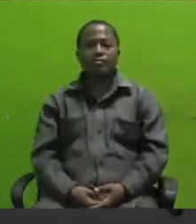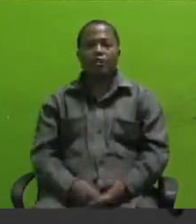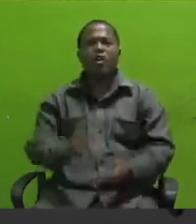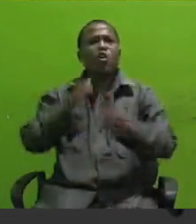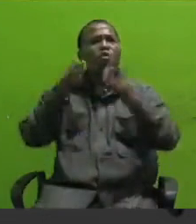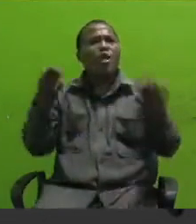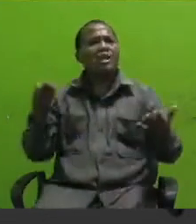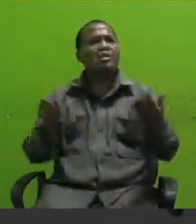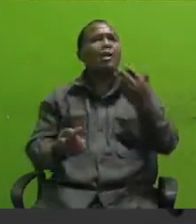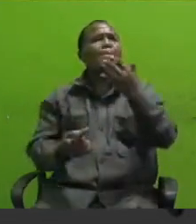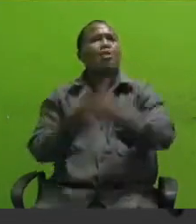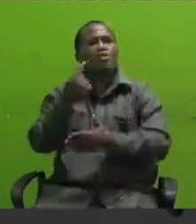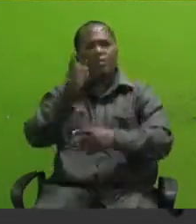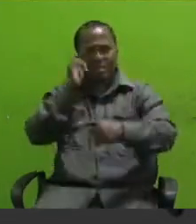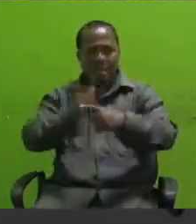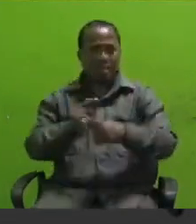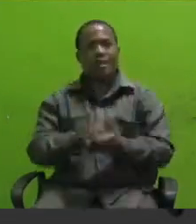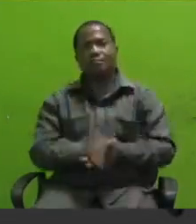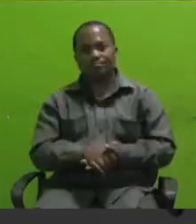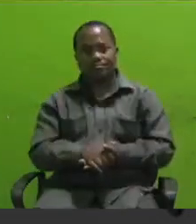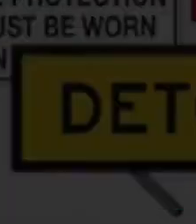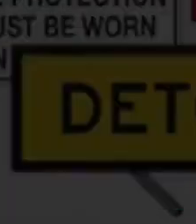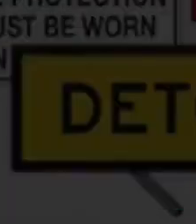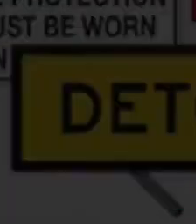What could be the possible danger?